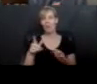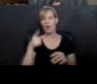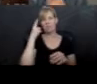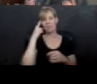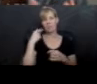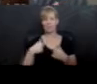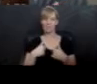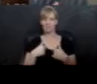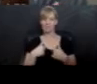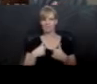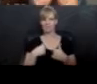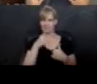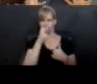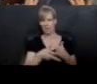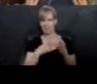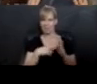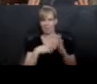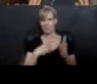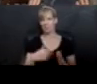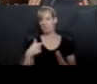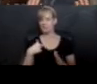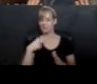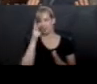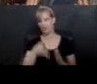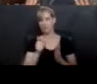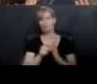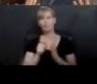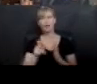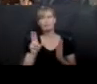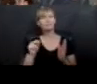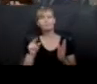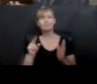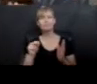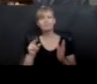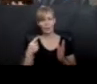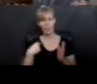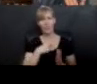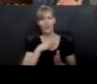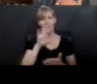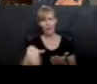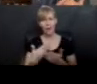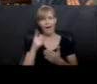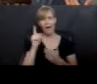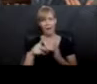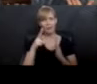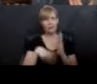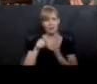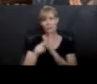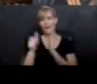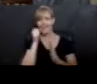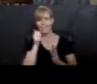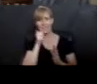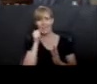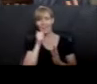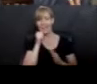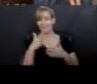or I'm not a writer because we all have to be readers and writers to get through the day, right? Maybe you're only writing a list, right?